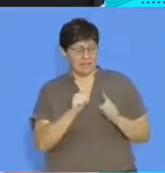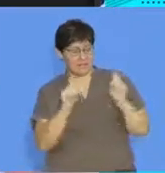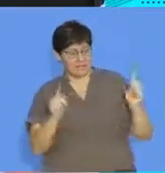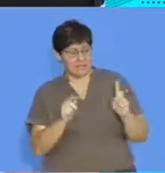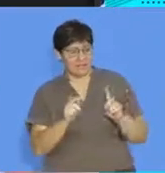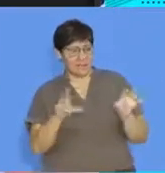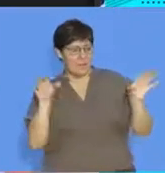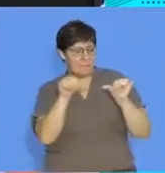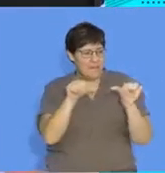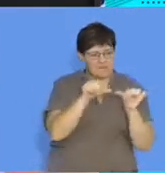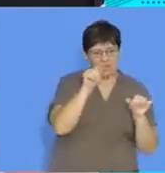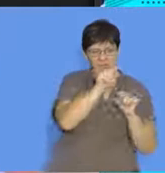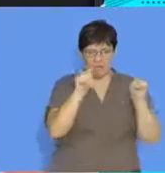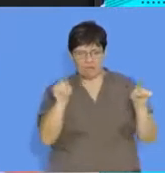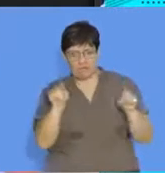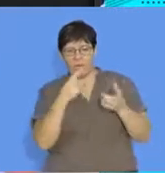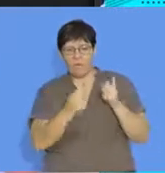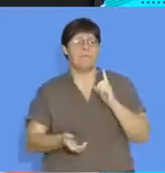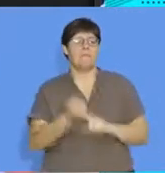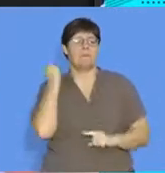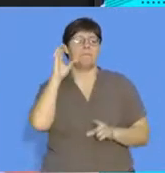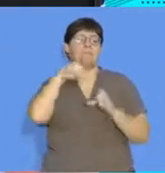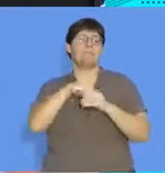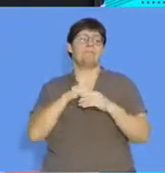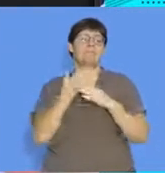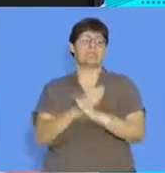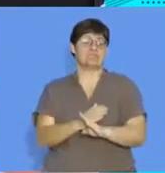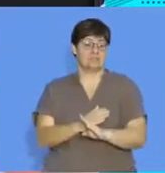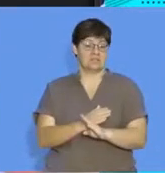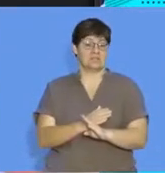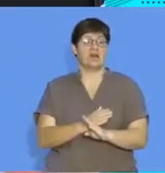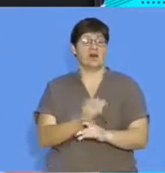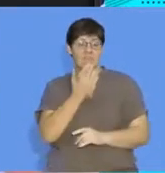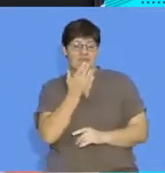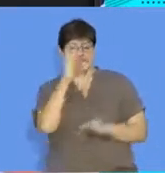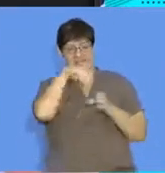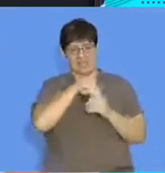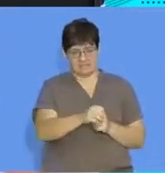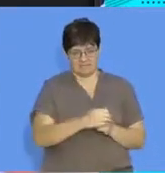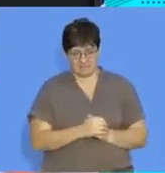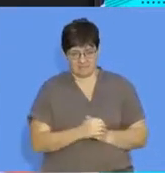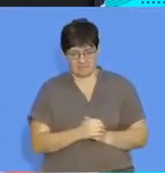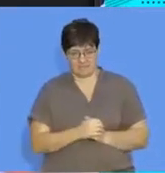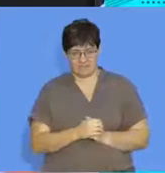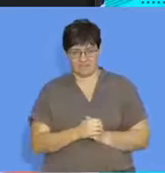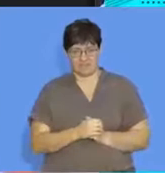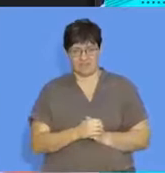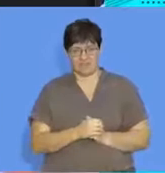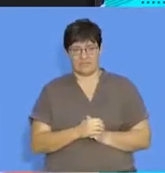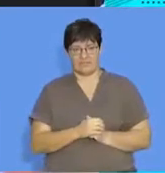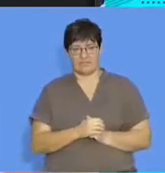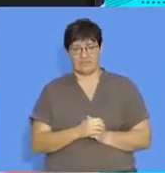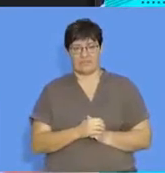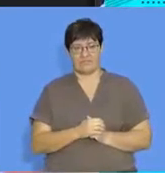actually measuring, or determining internal resistance that is inside the battery. But keep in mind that the